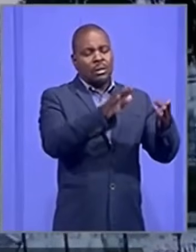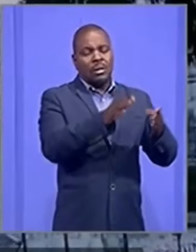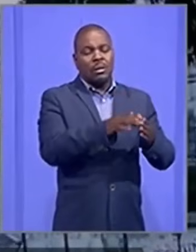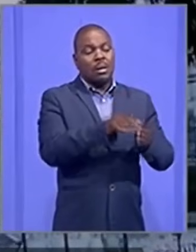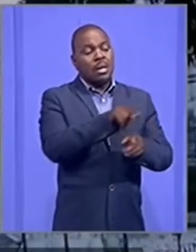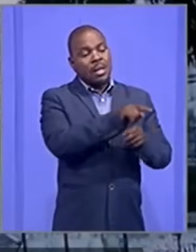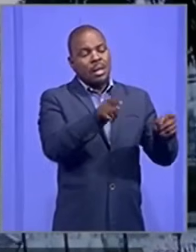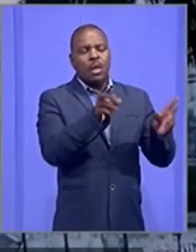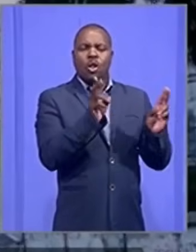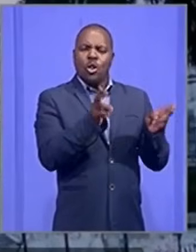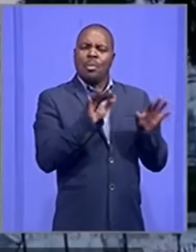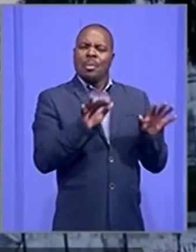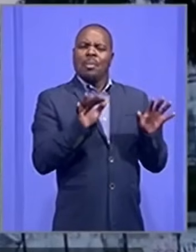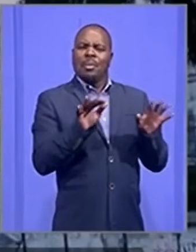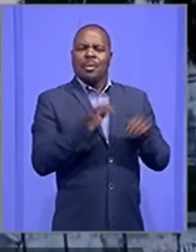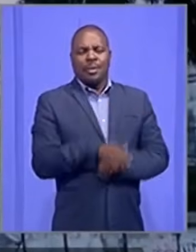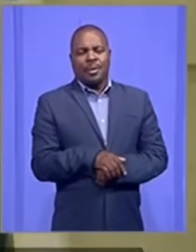We saw